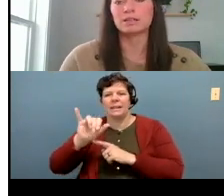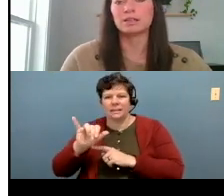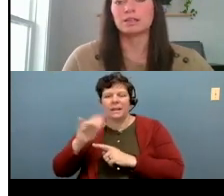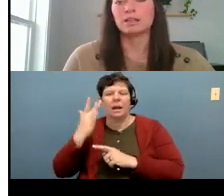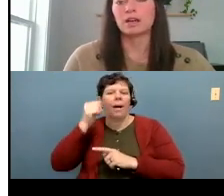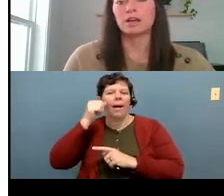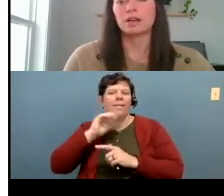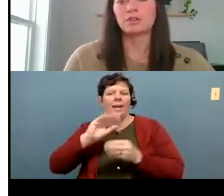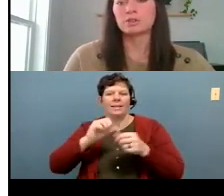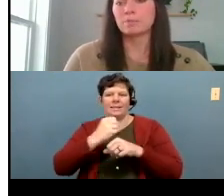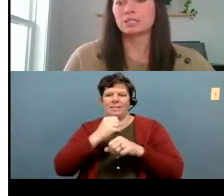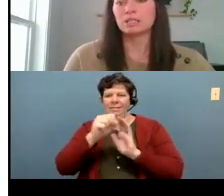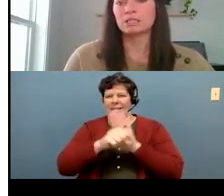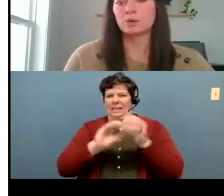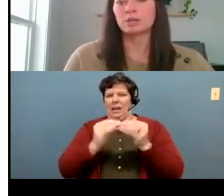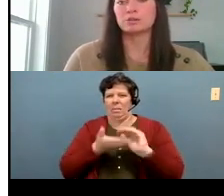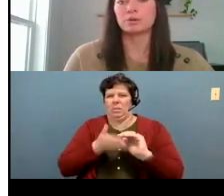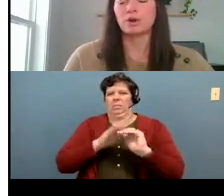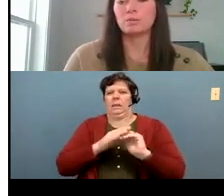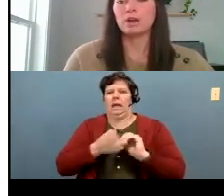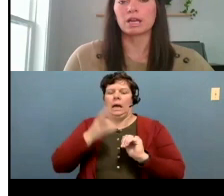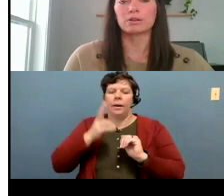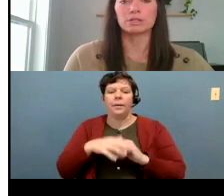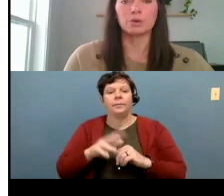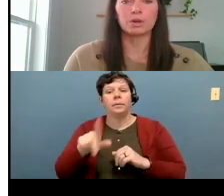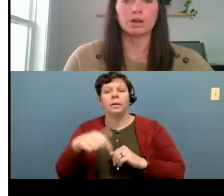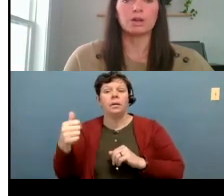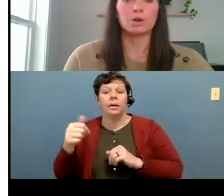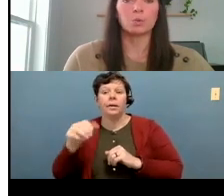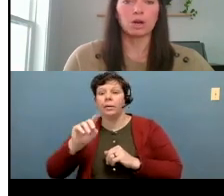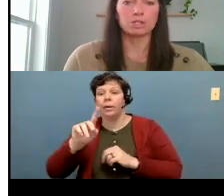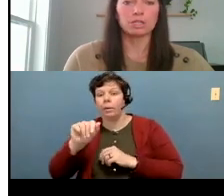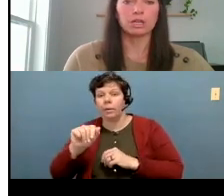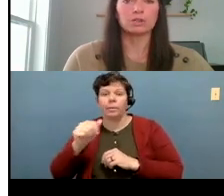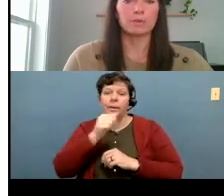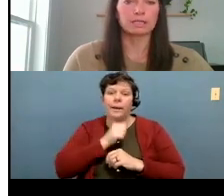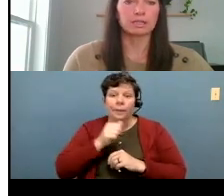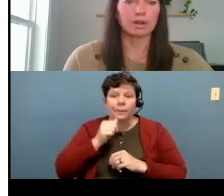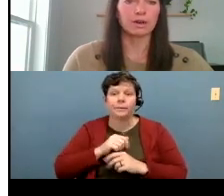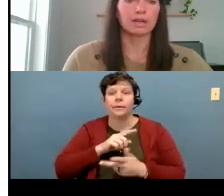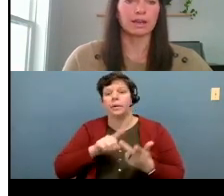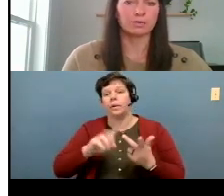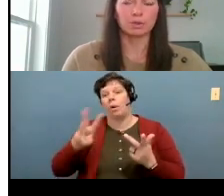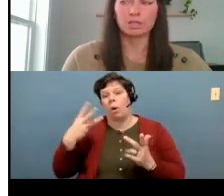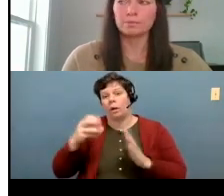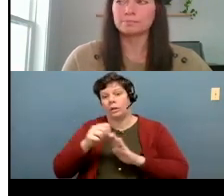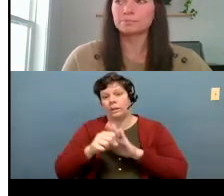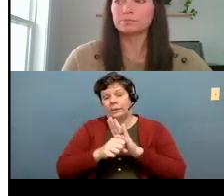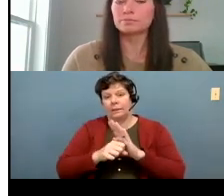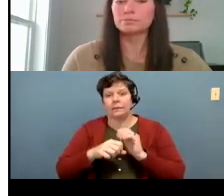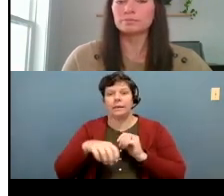Alaska. Other top states, though, include Oklahoma, Arizona, Washington, New Mexico, and